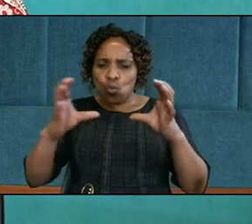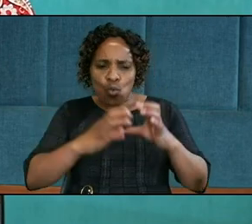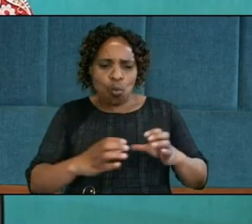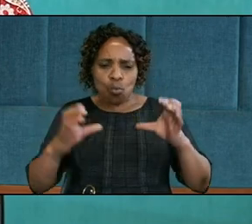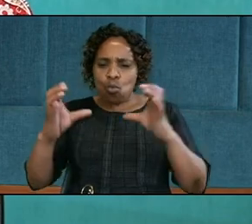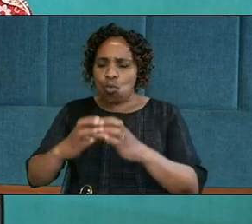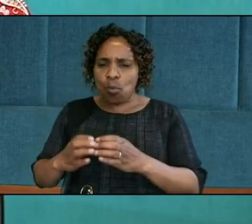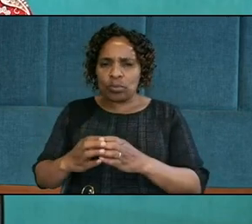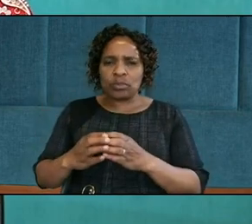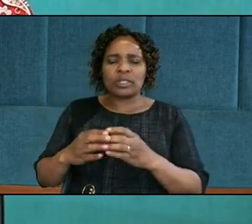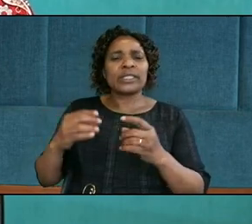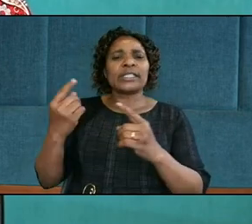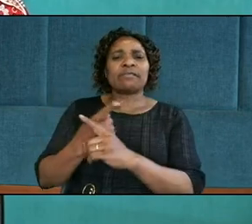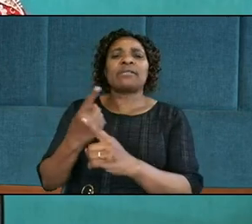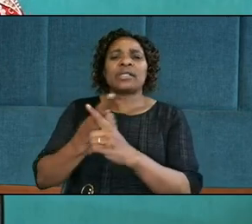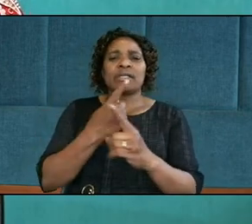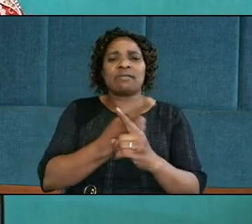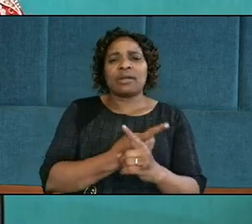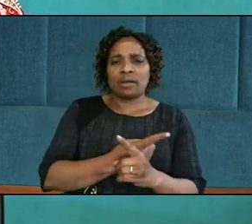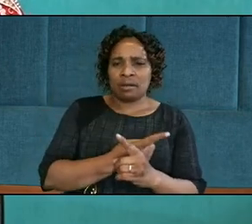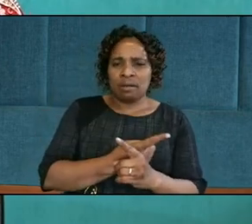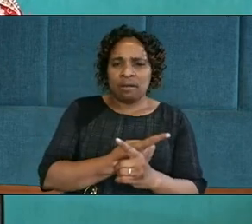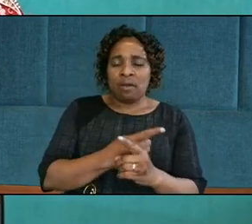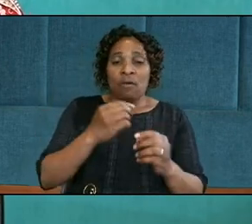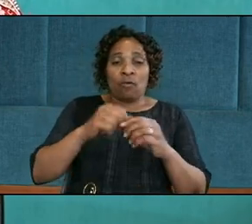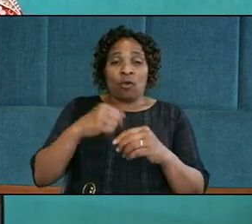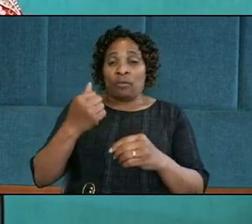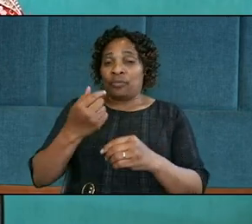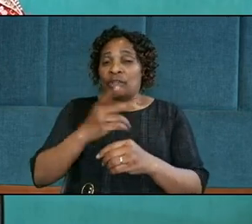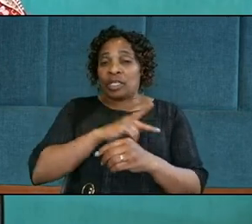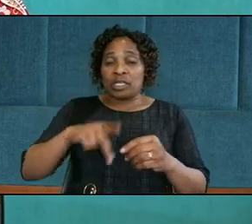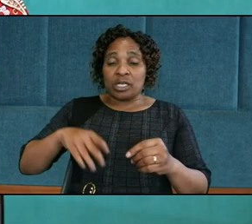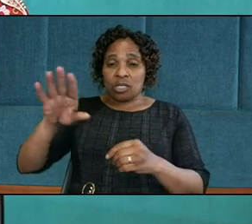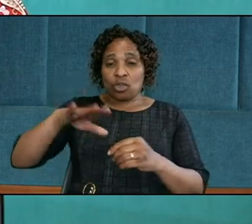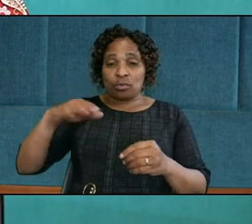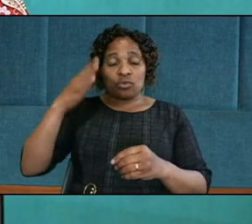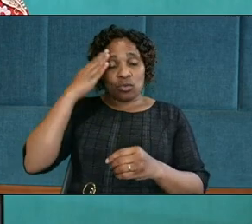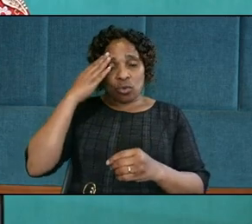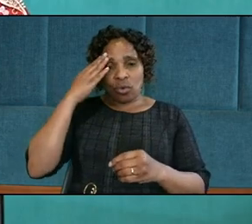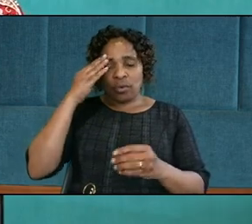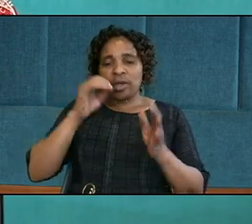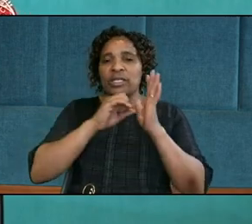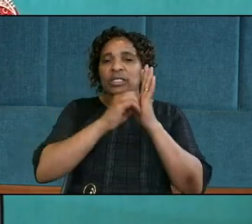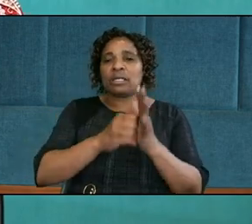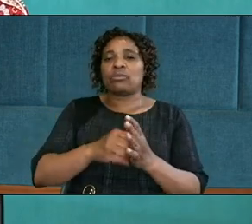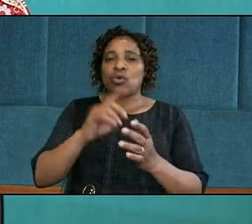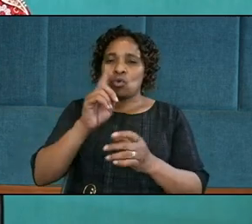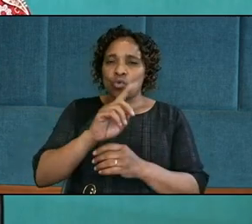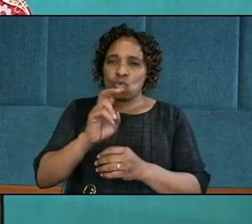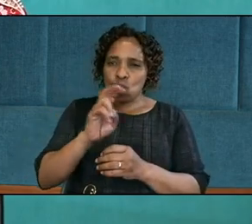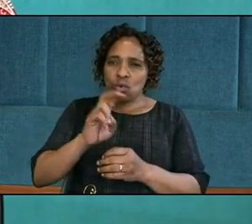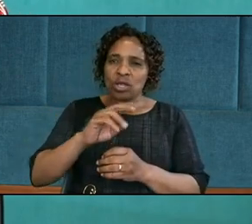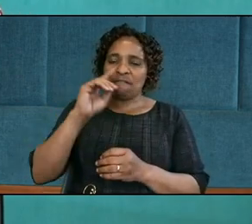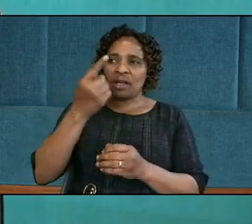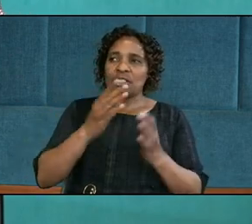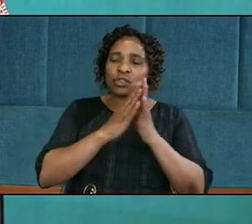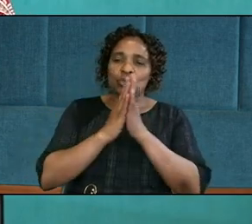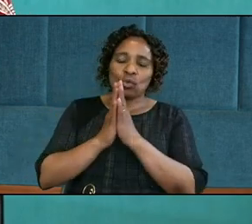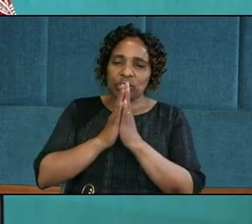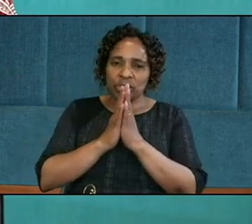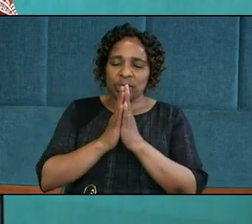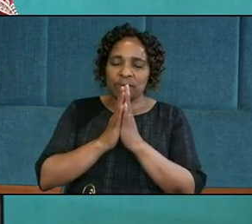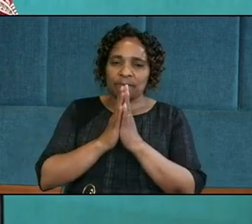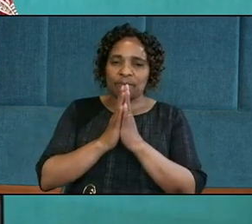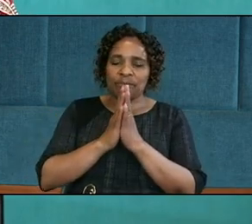how radically different they are from the kingdom that we know. You know, for example, you look at the first story. If you look at the first